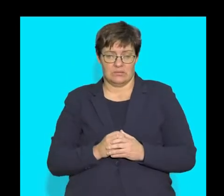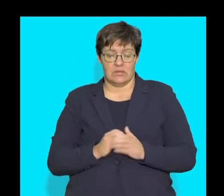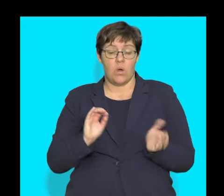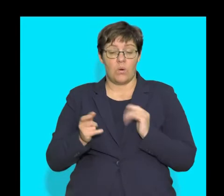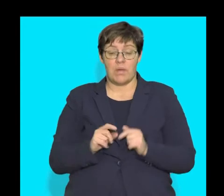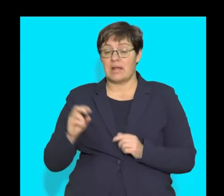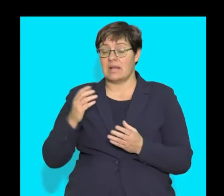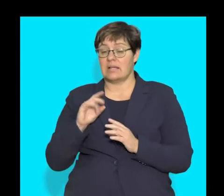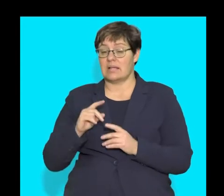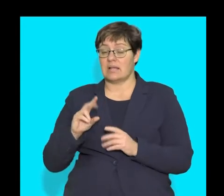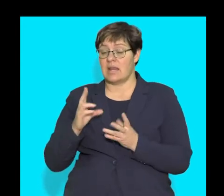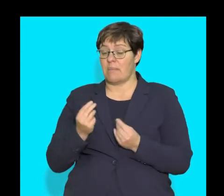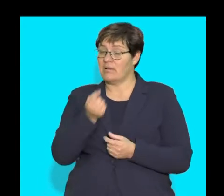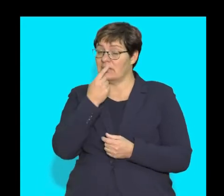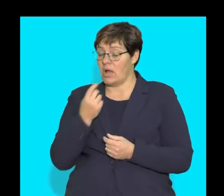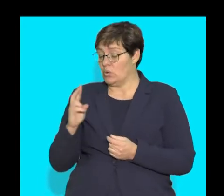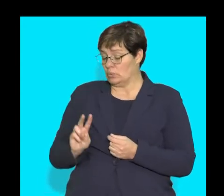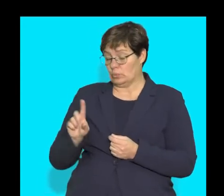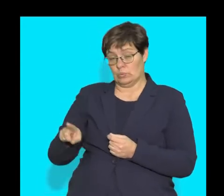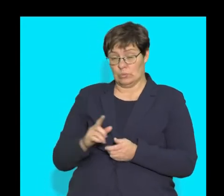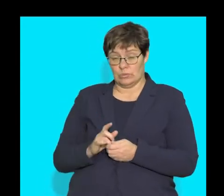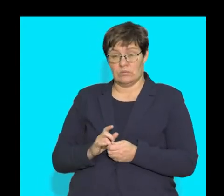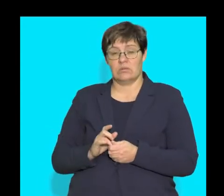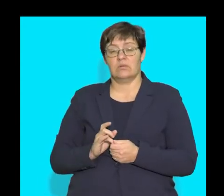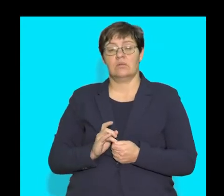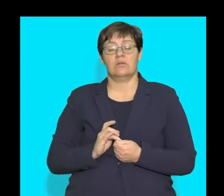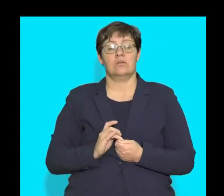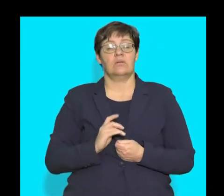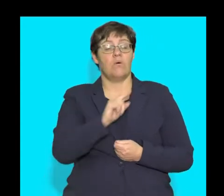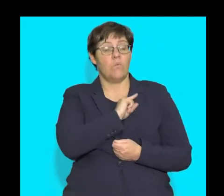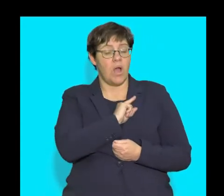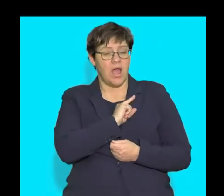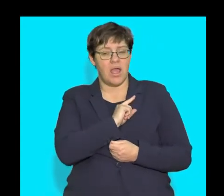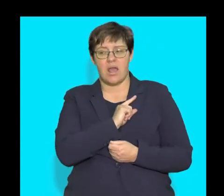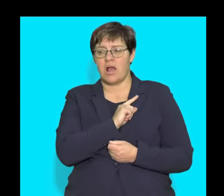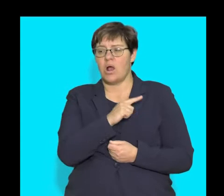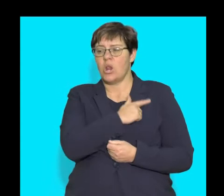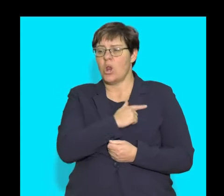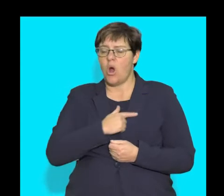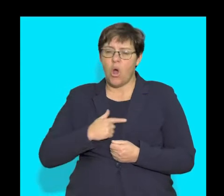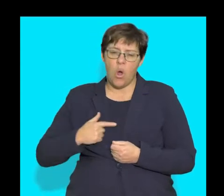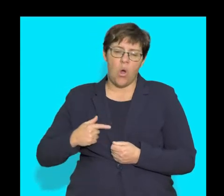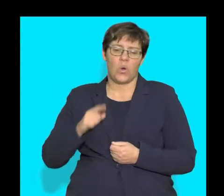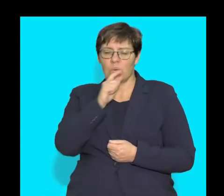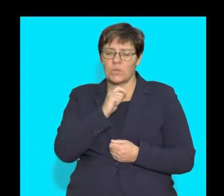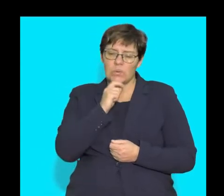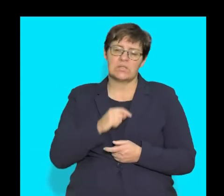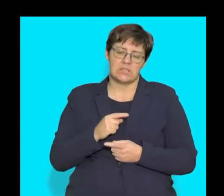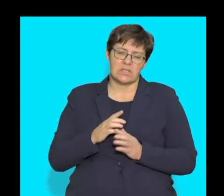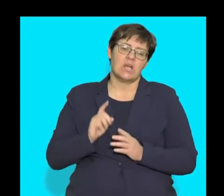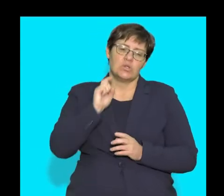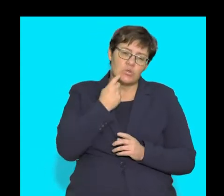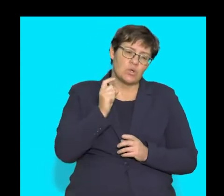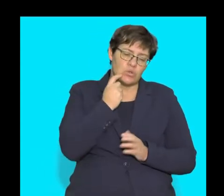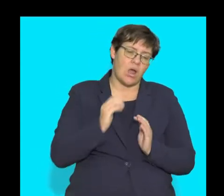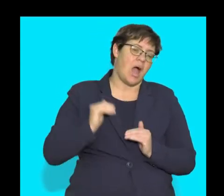we compare that to type 2 diabetes, we find that due to a prolonged use of